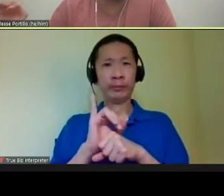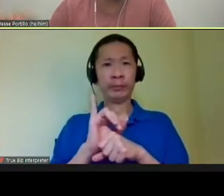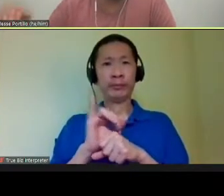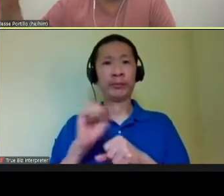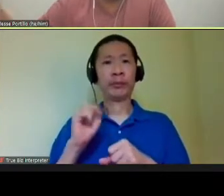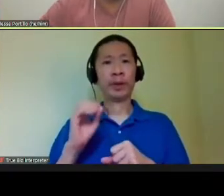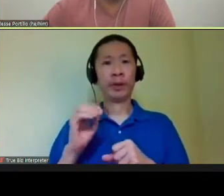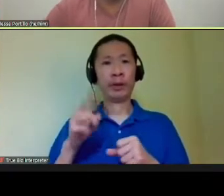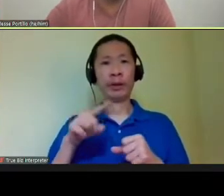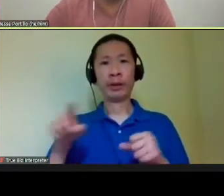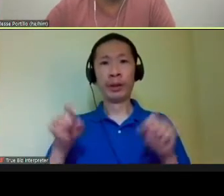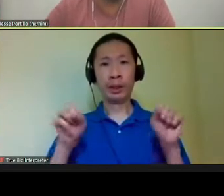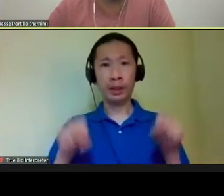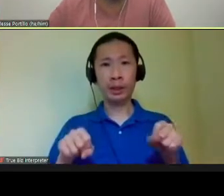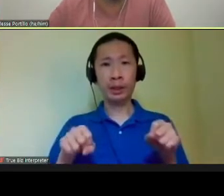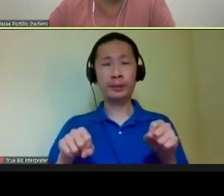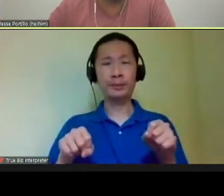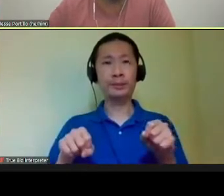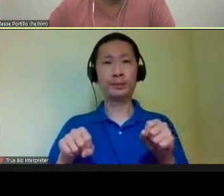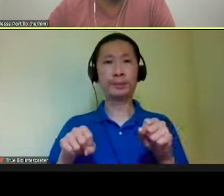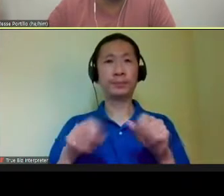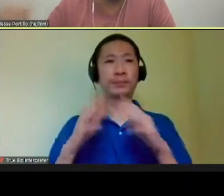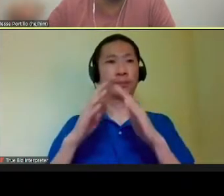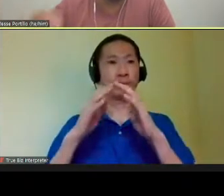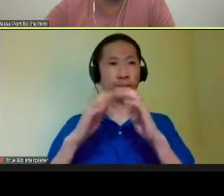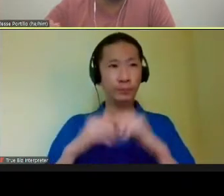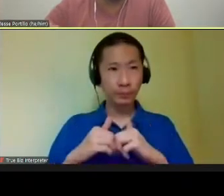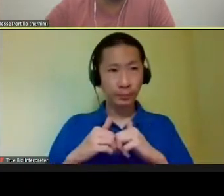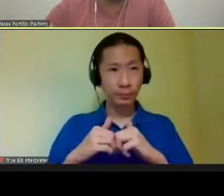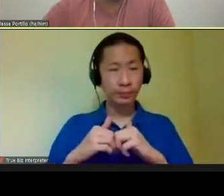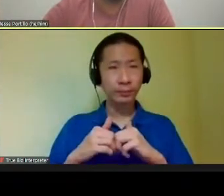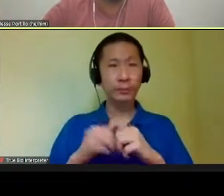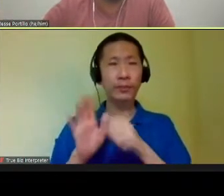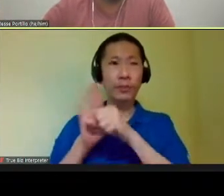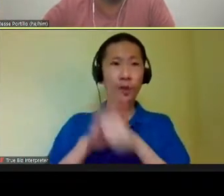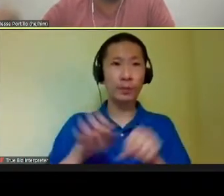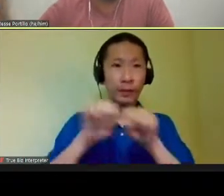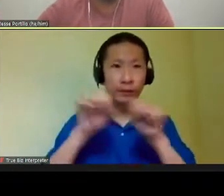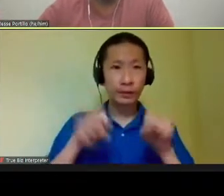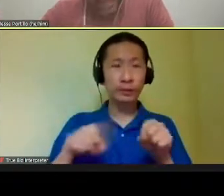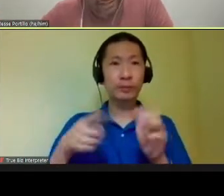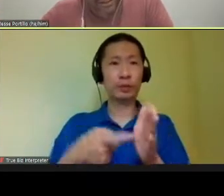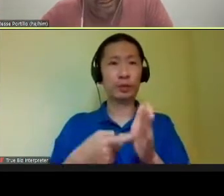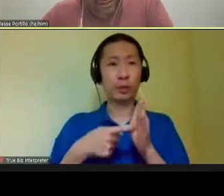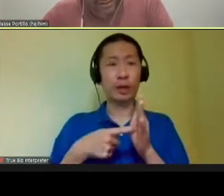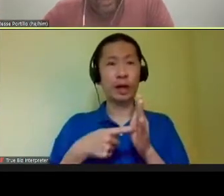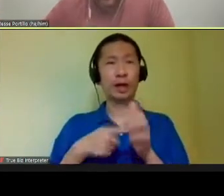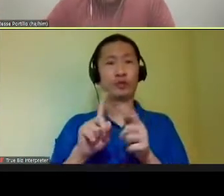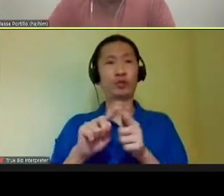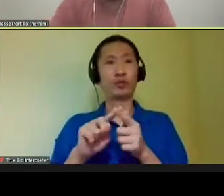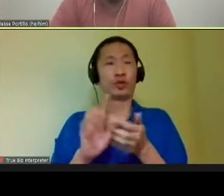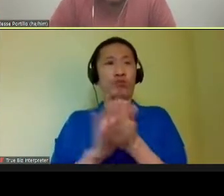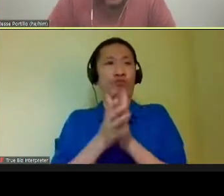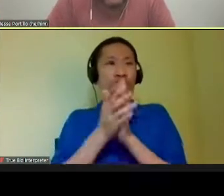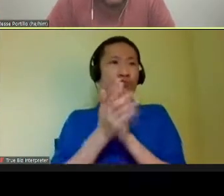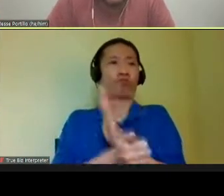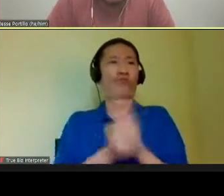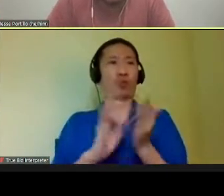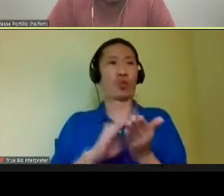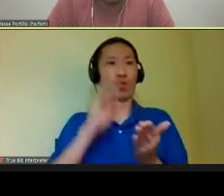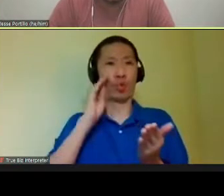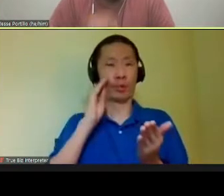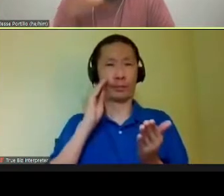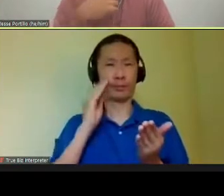so that they can dismantle the oppressive systems that they were required to master. It, right. And